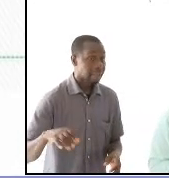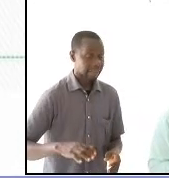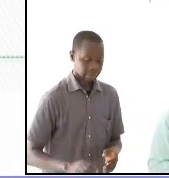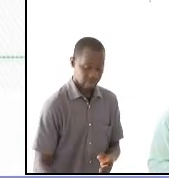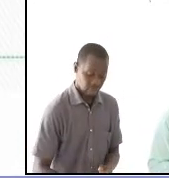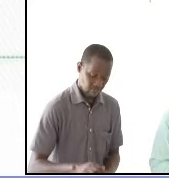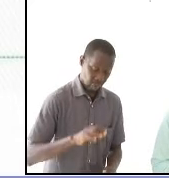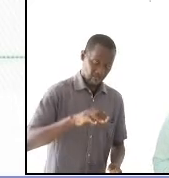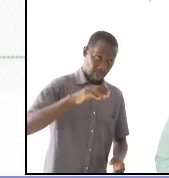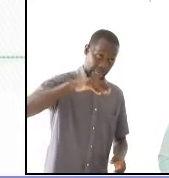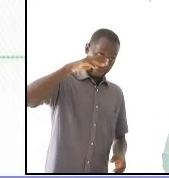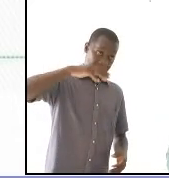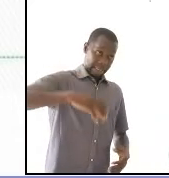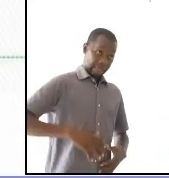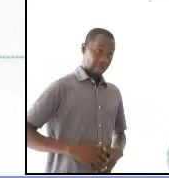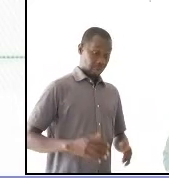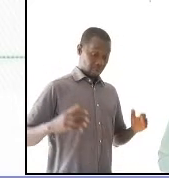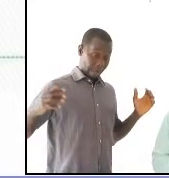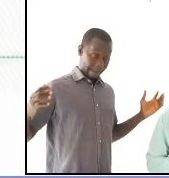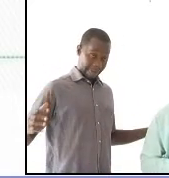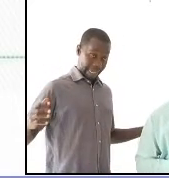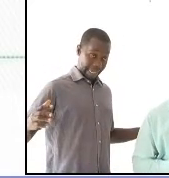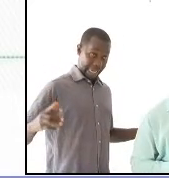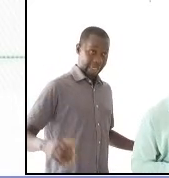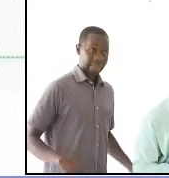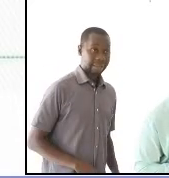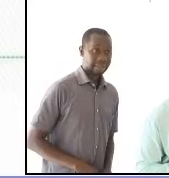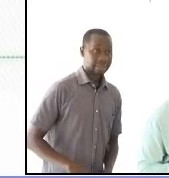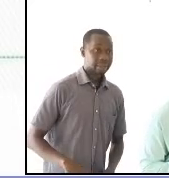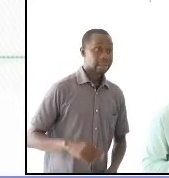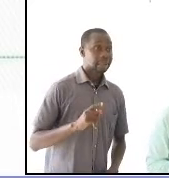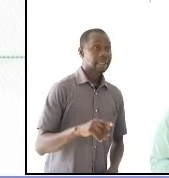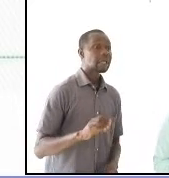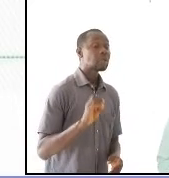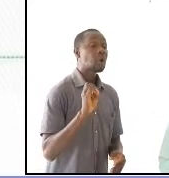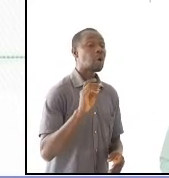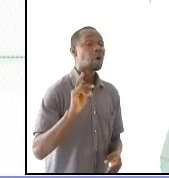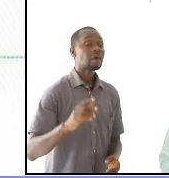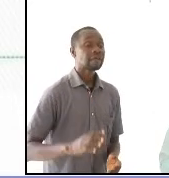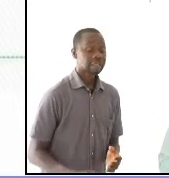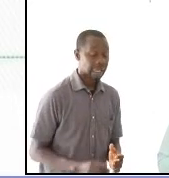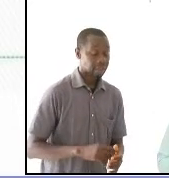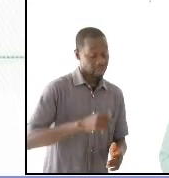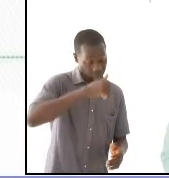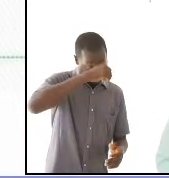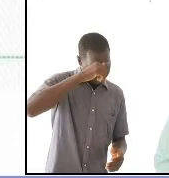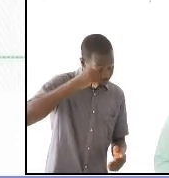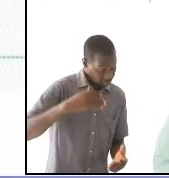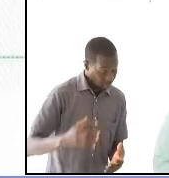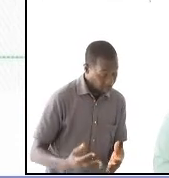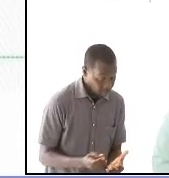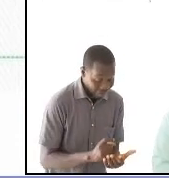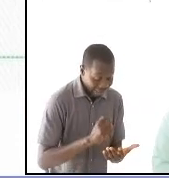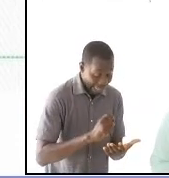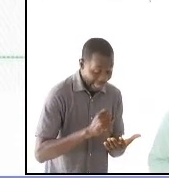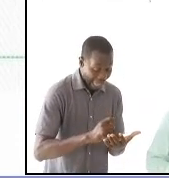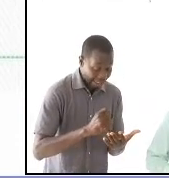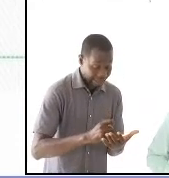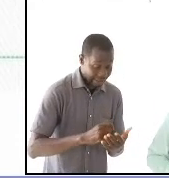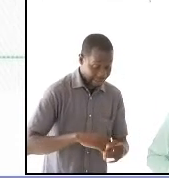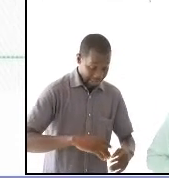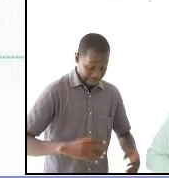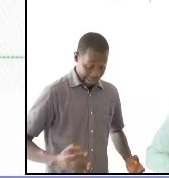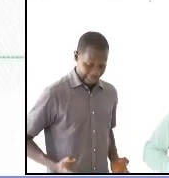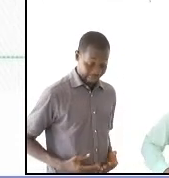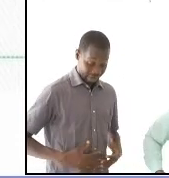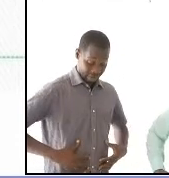and becoming bigger. Then the ovary starts to function and produces eggs, and they have a lot